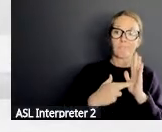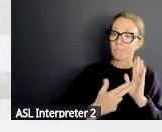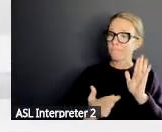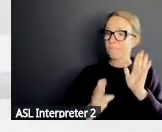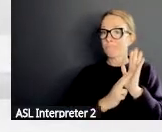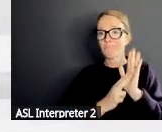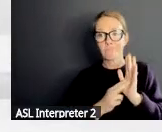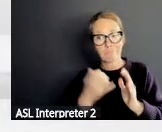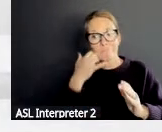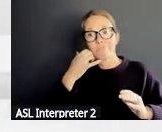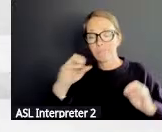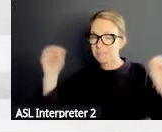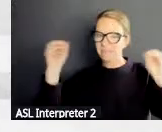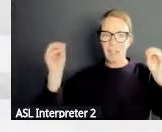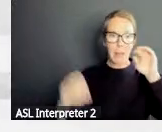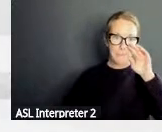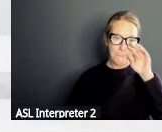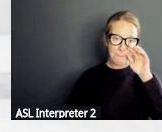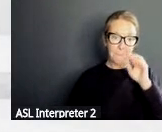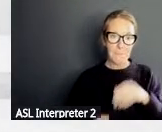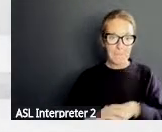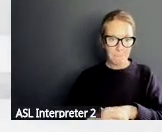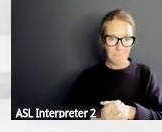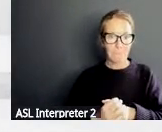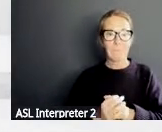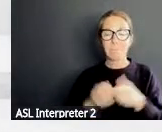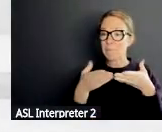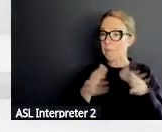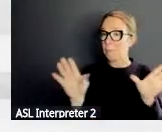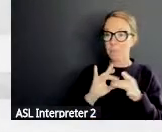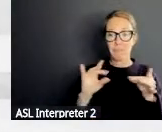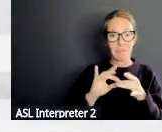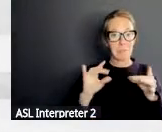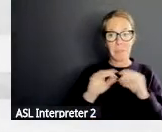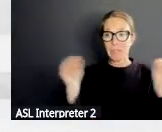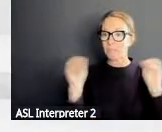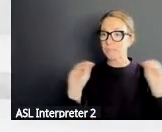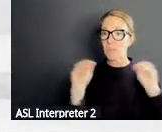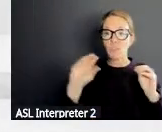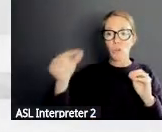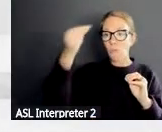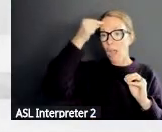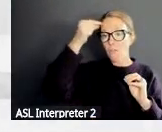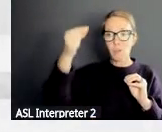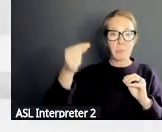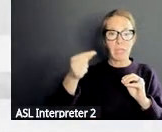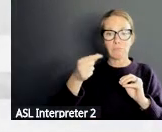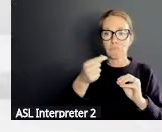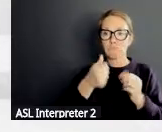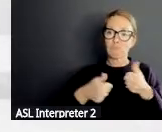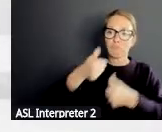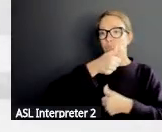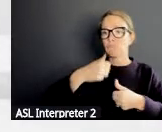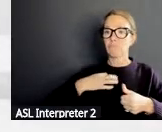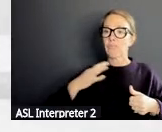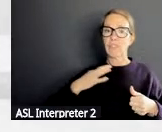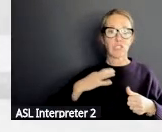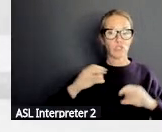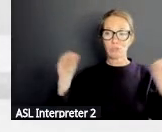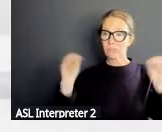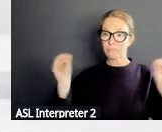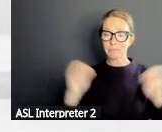of the groups. No one from the public has registered, or no government agency